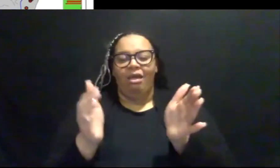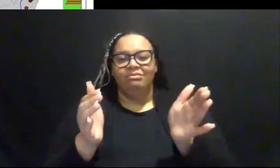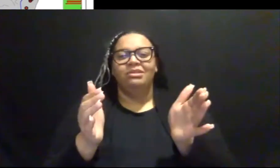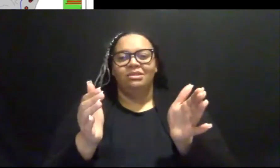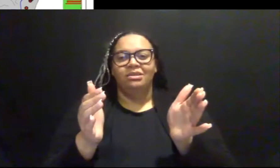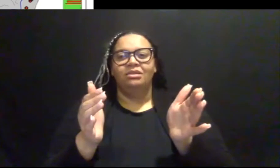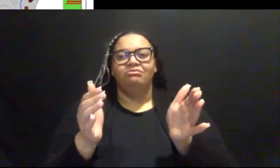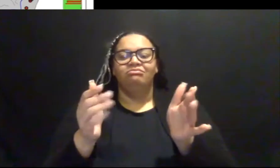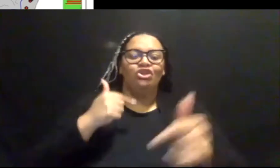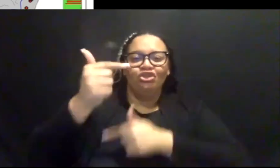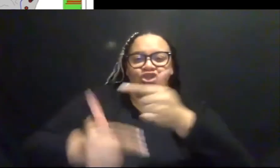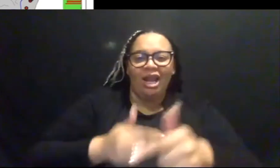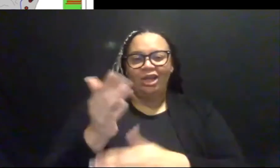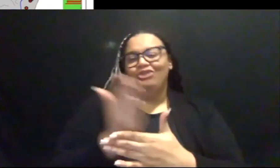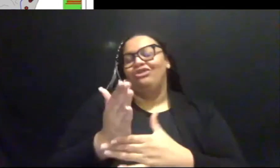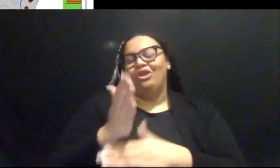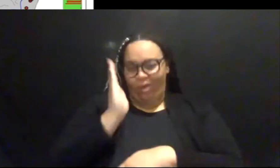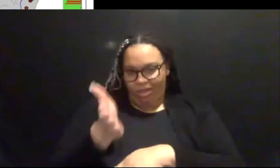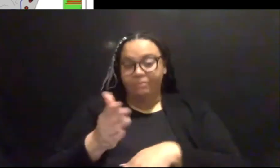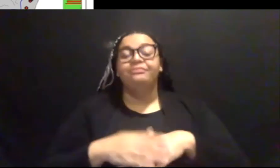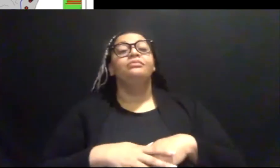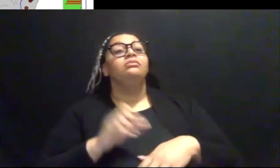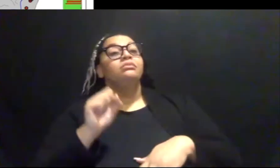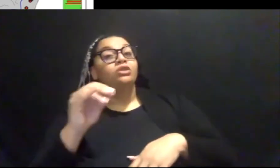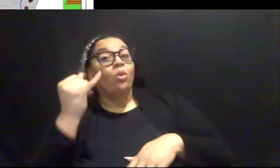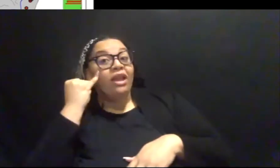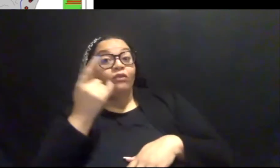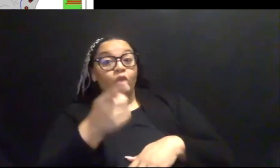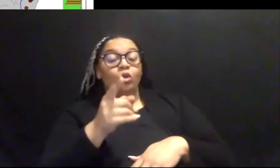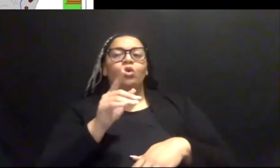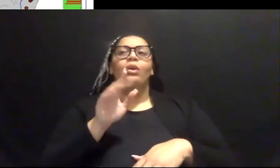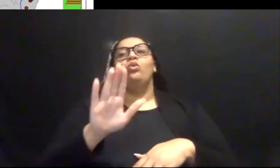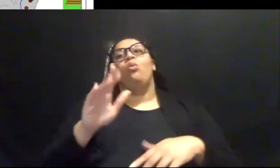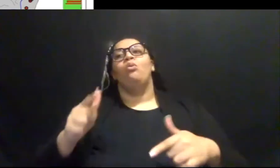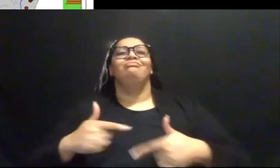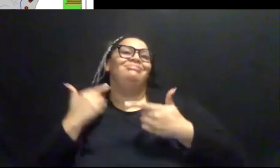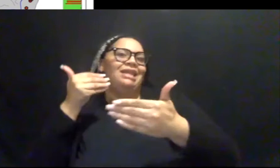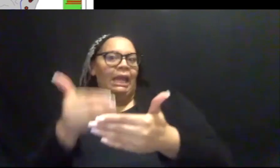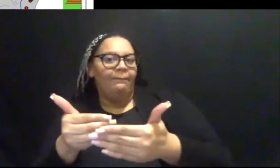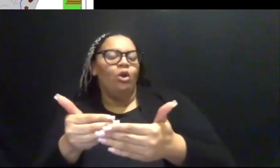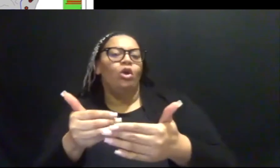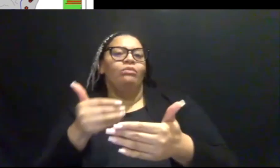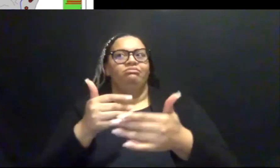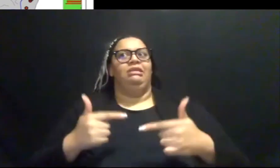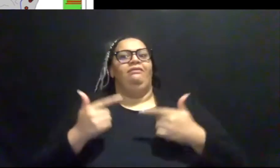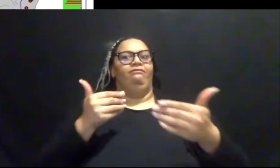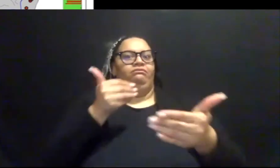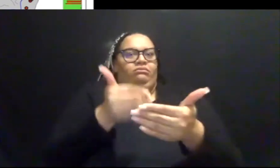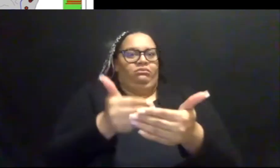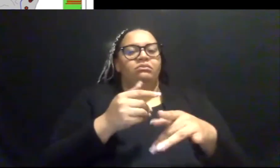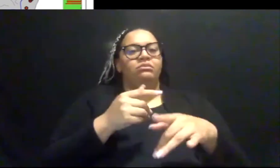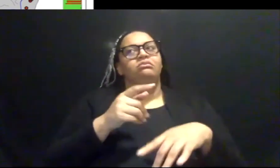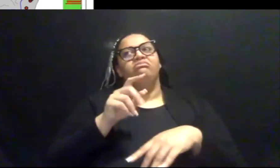going to share, right? So like if you and someone in your neighborhood live close to each other versus you and someone in, I don't